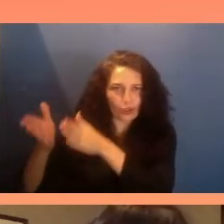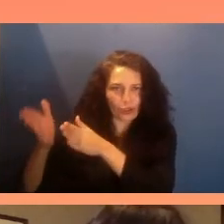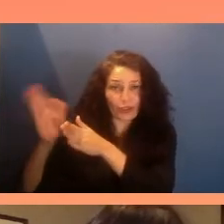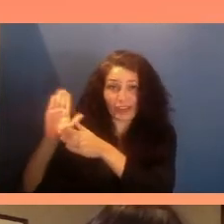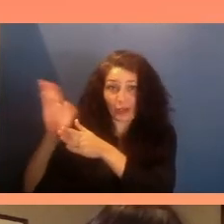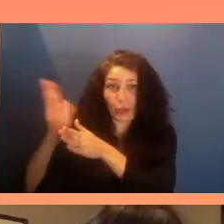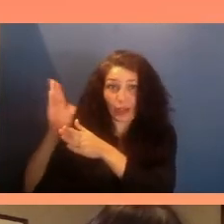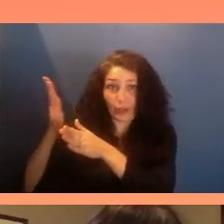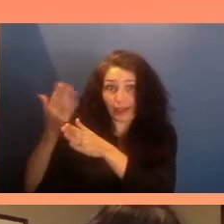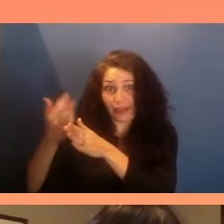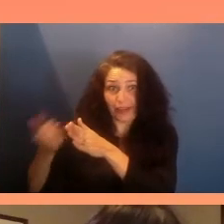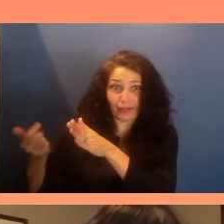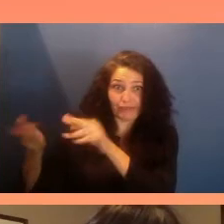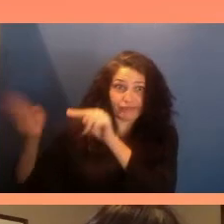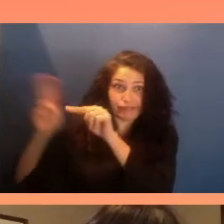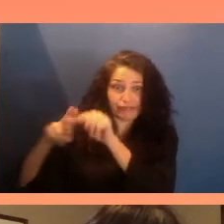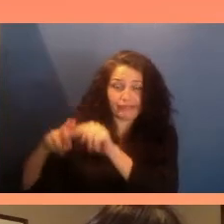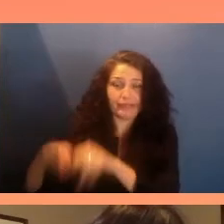talk about values.